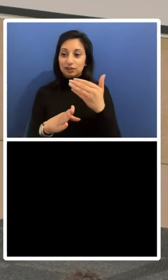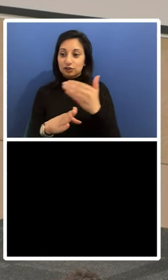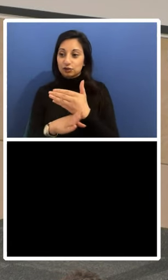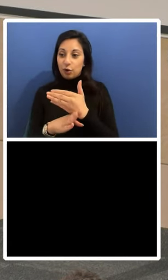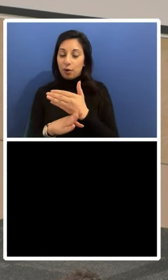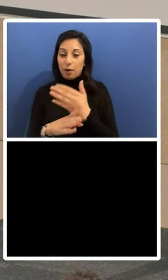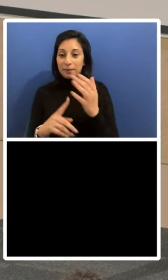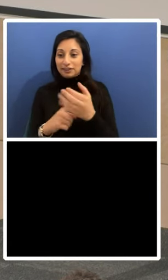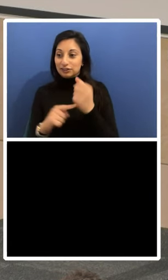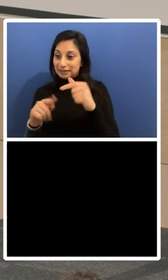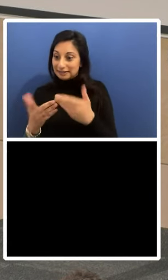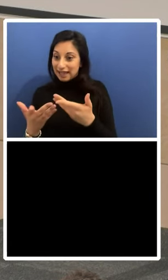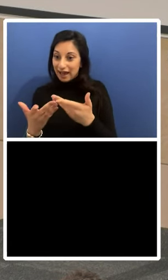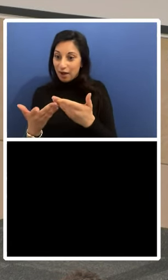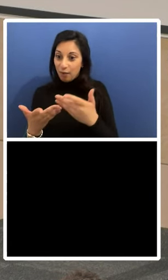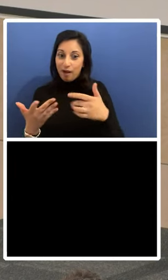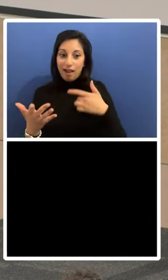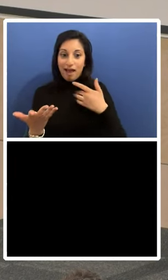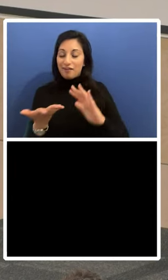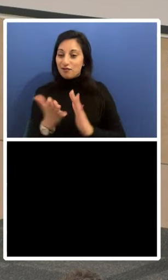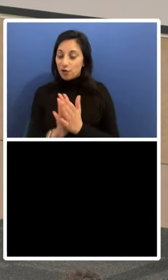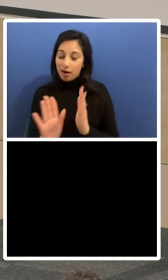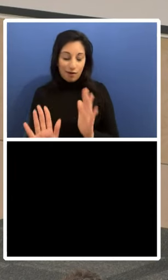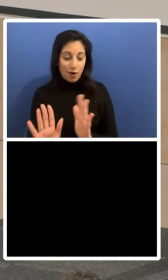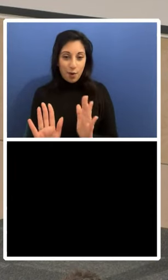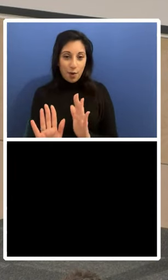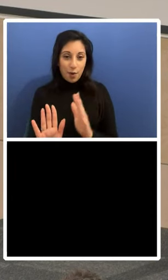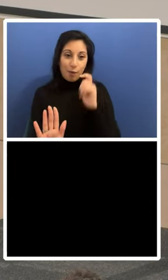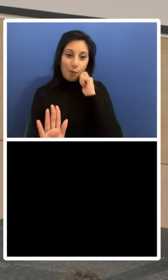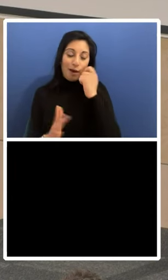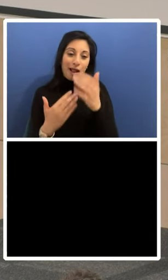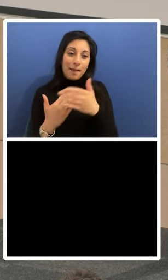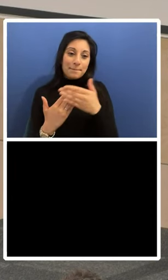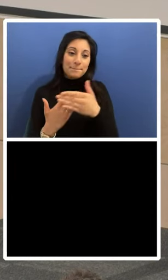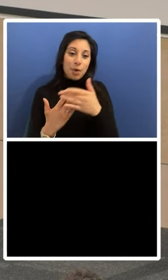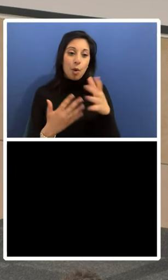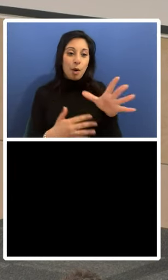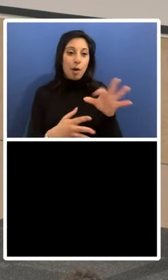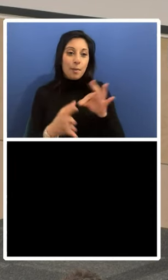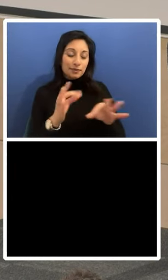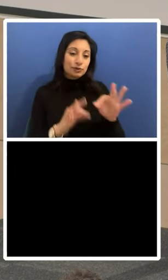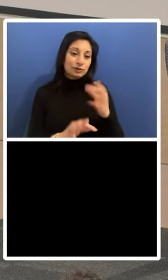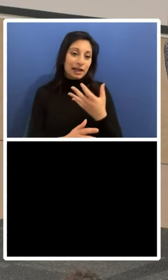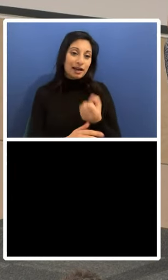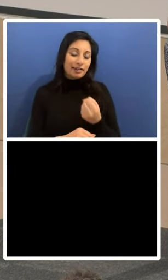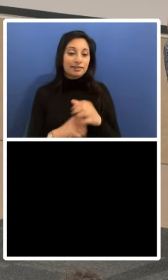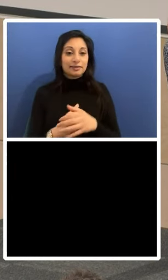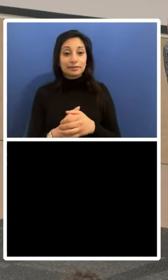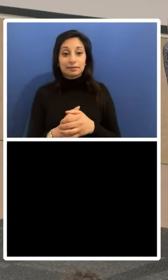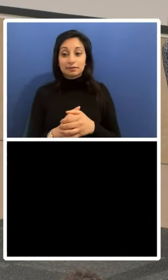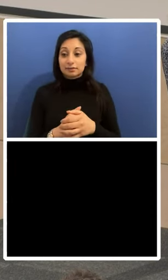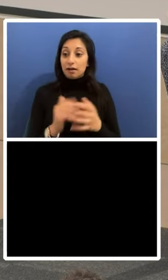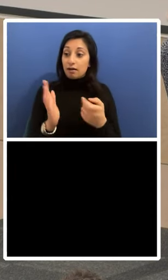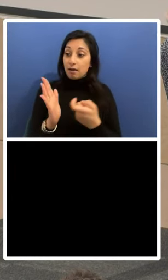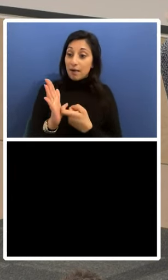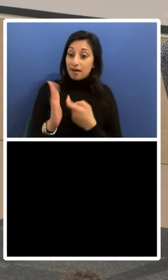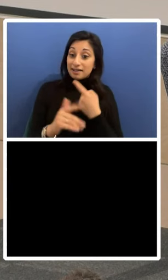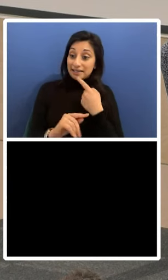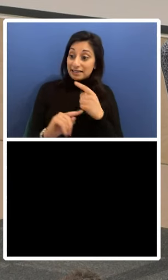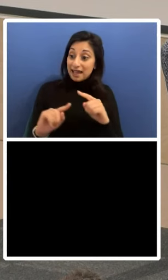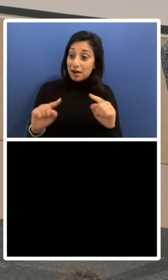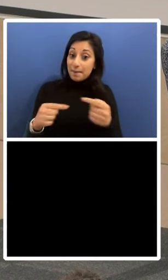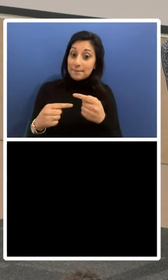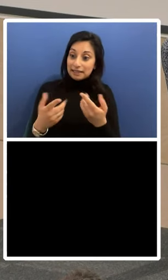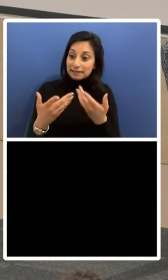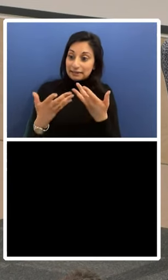get more chances. But I think it's because of just what you said, like that. We're endlessly told you've got to be competitive. If you don't do it now, you're going to miss the boat.